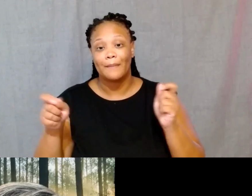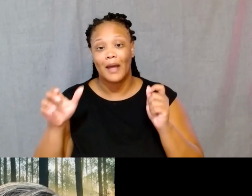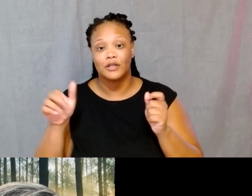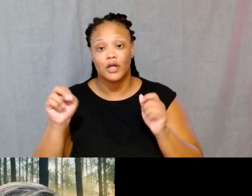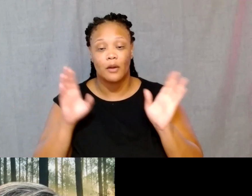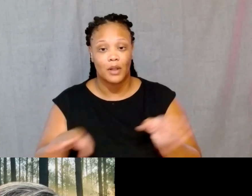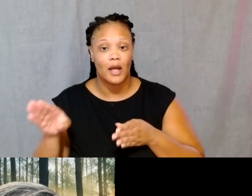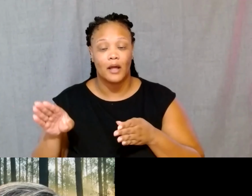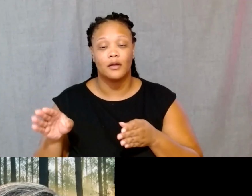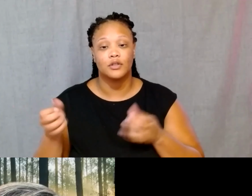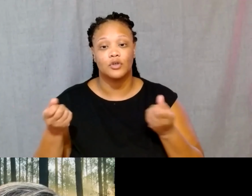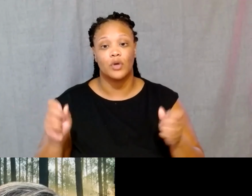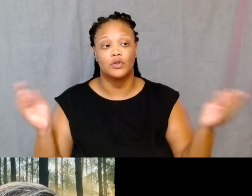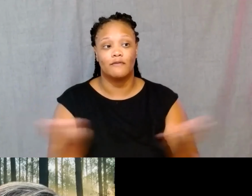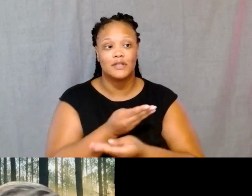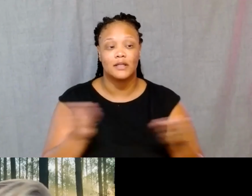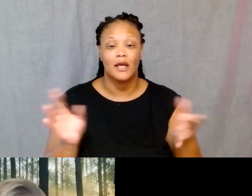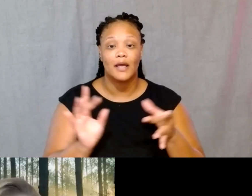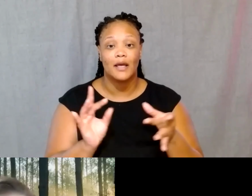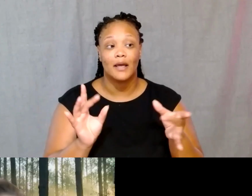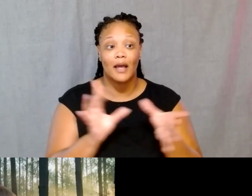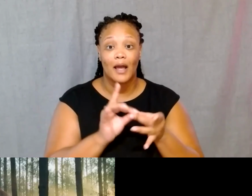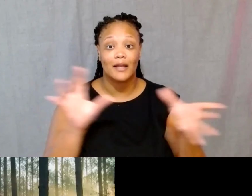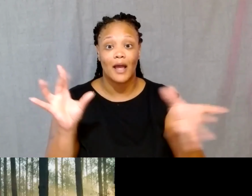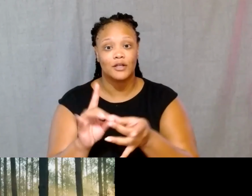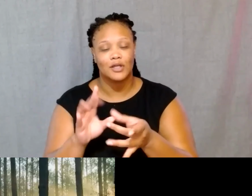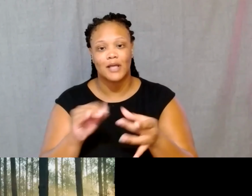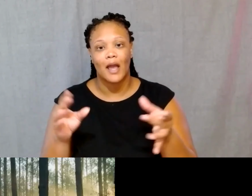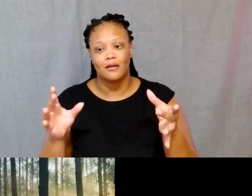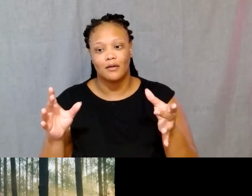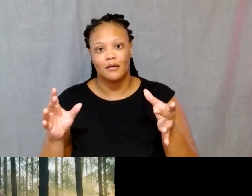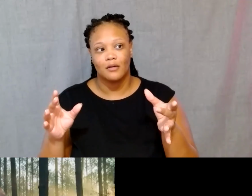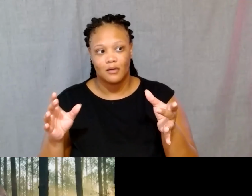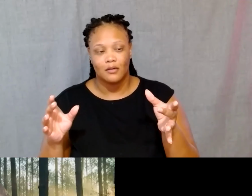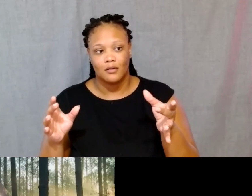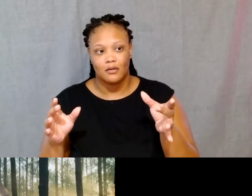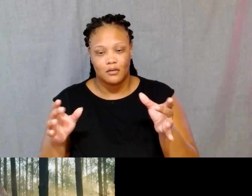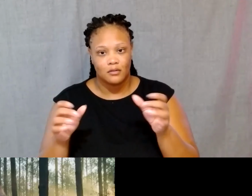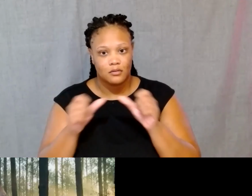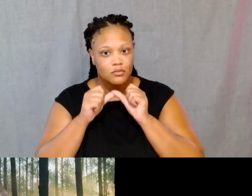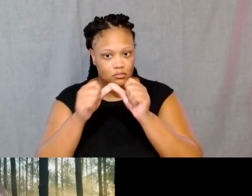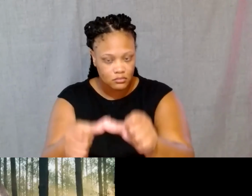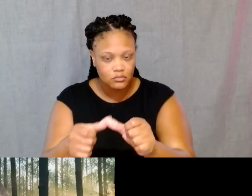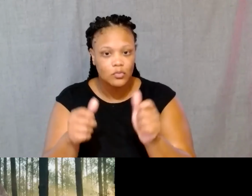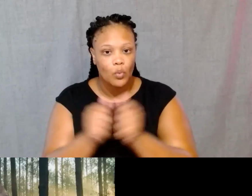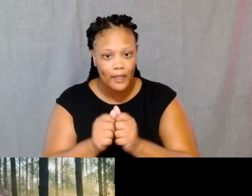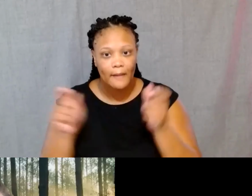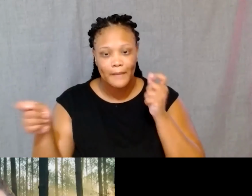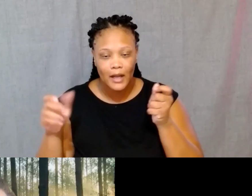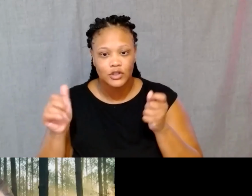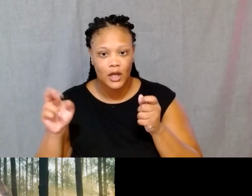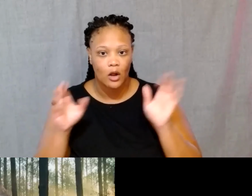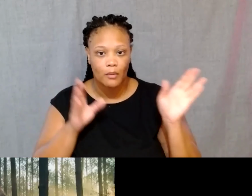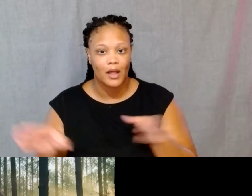to facilitate connections and collaborations with managed care plans. That is also, I think, partly why